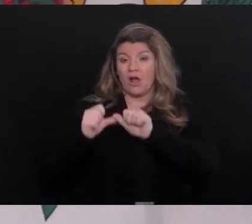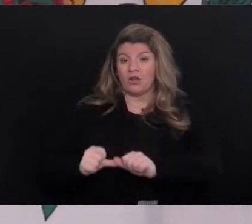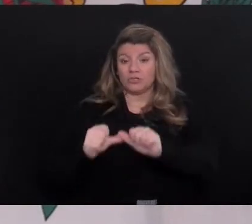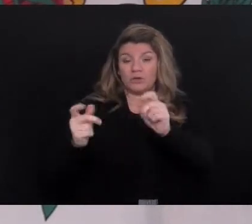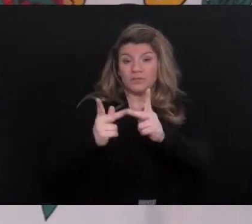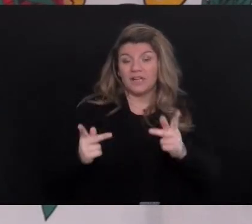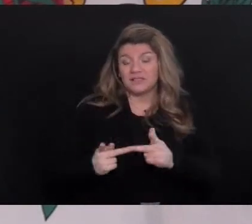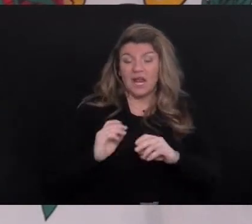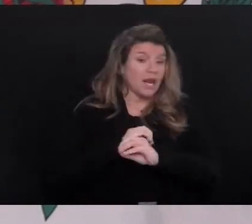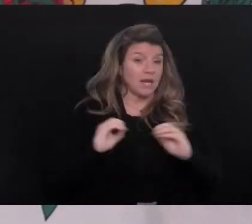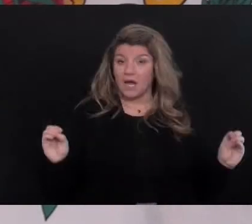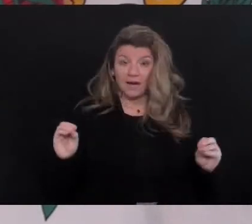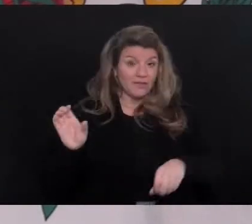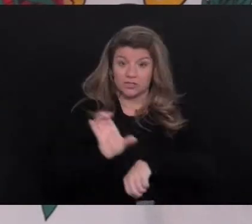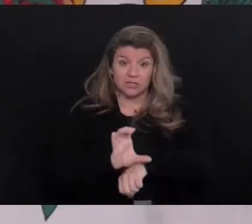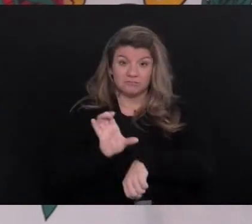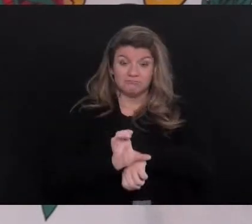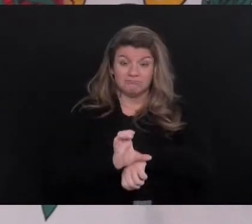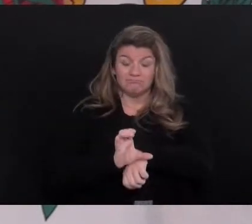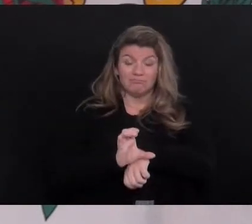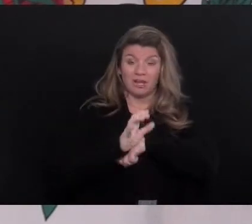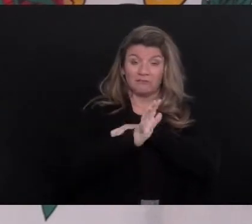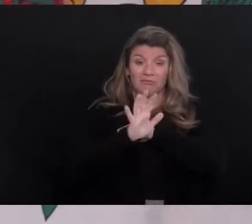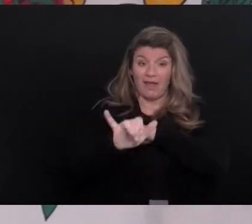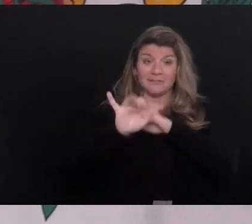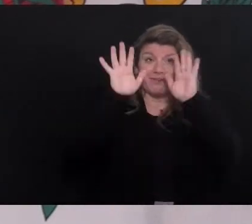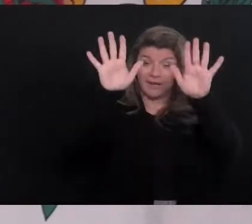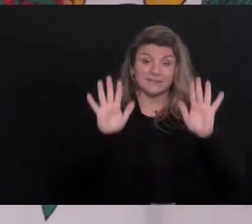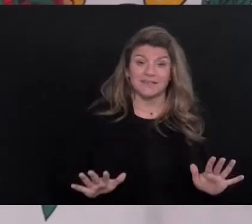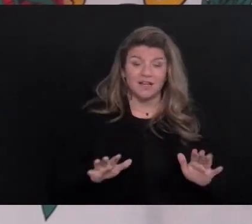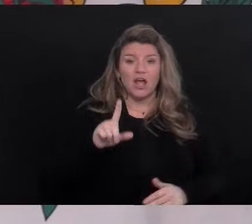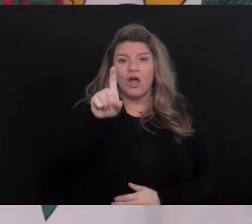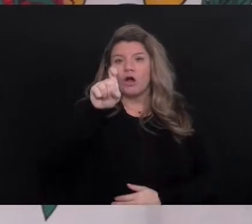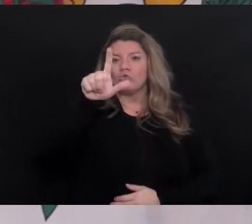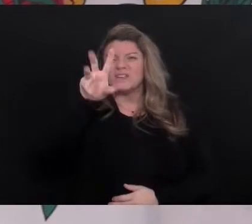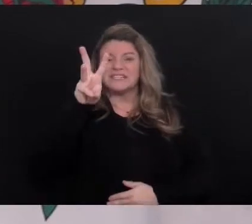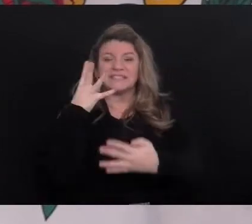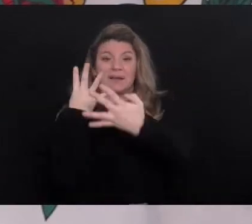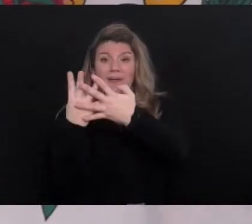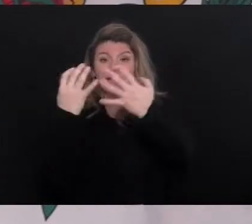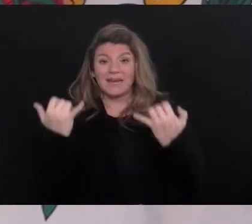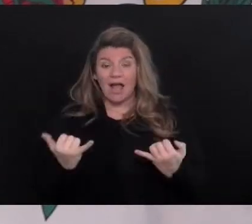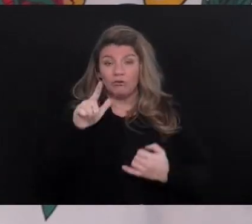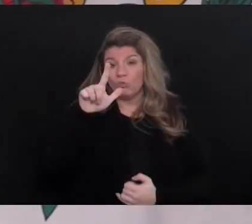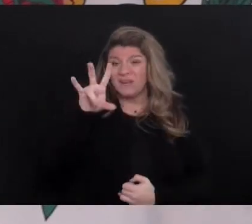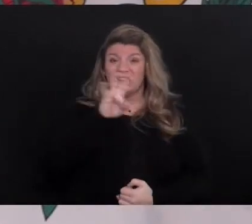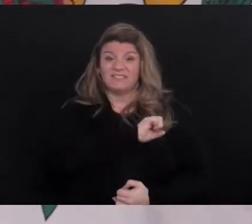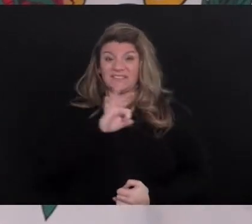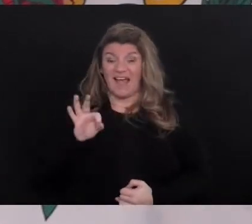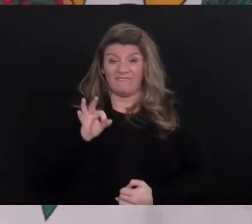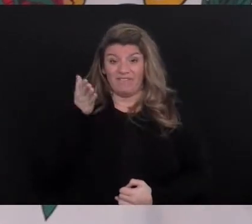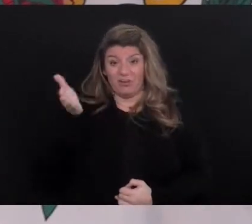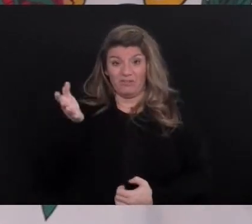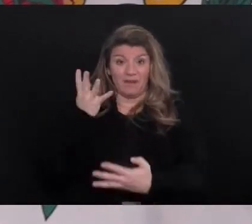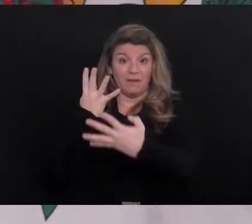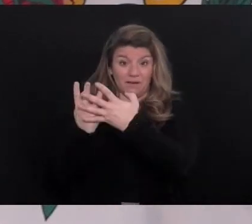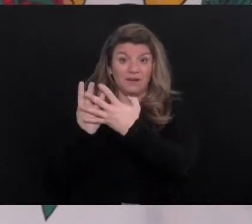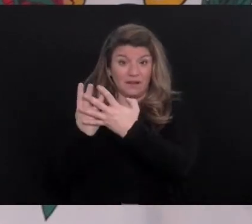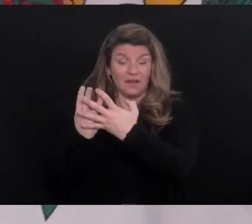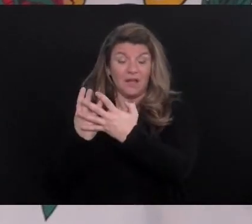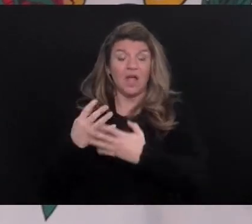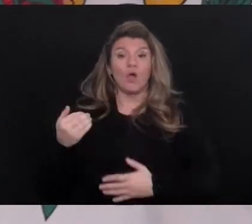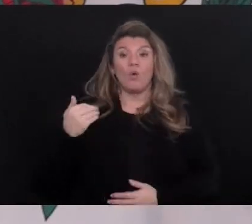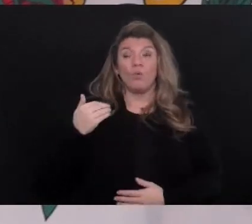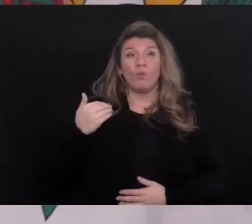in our church community. Fantastic. We got 126 inmate cases now and 27 staff cases.